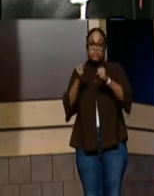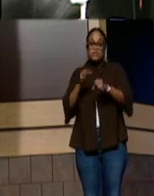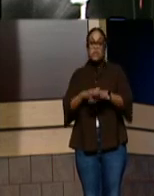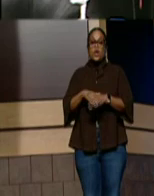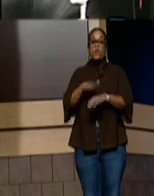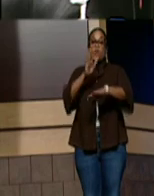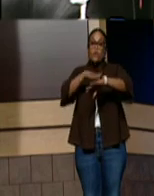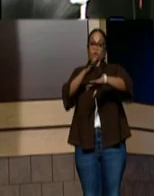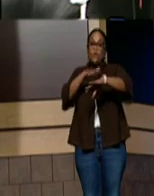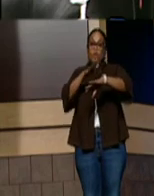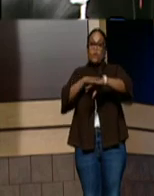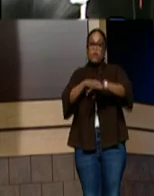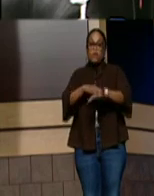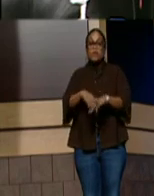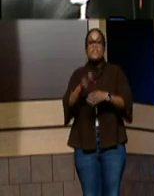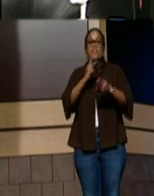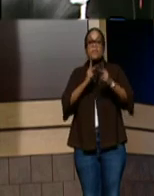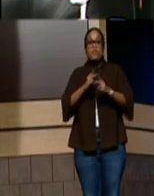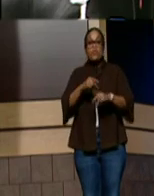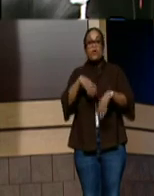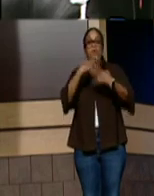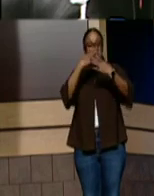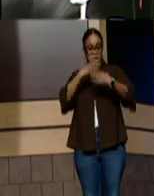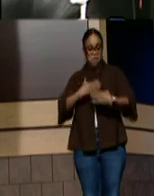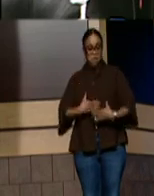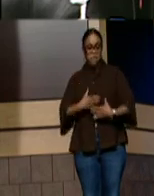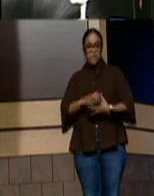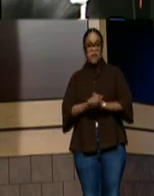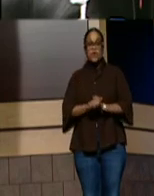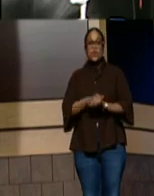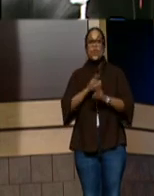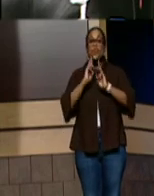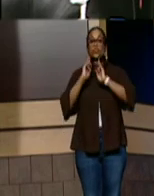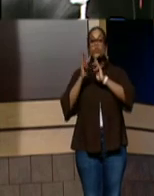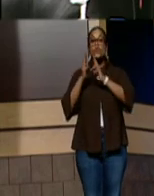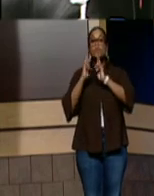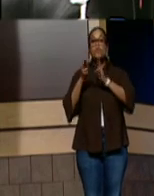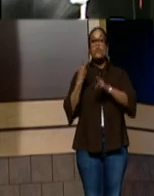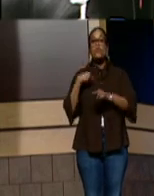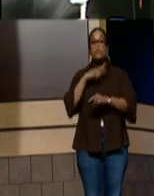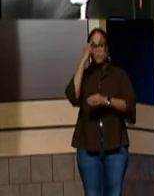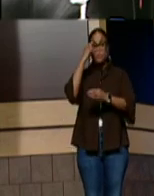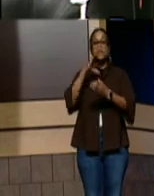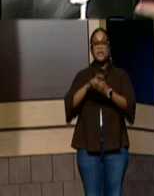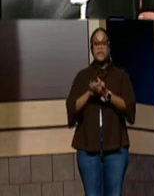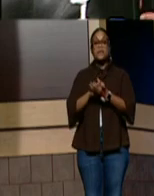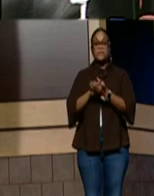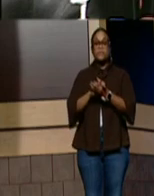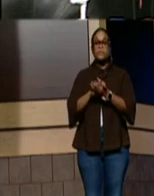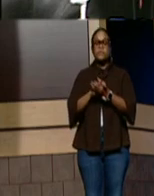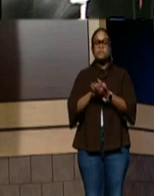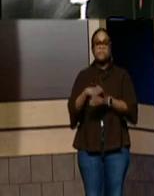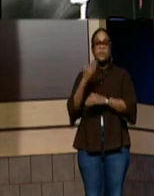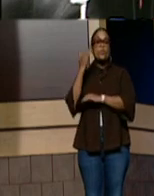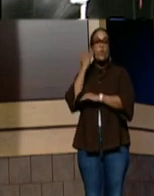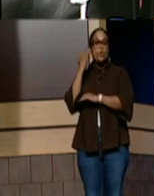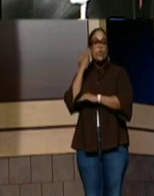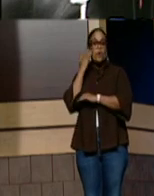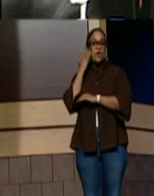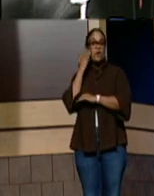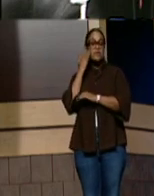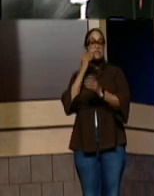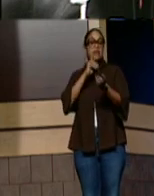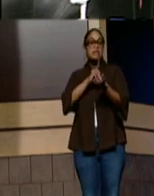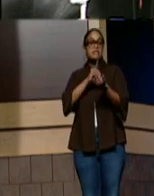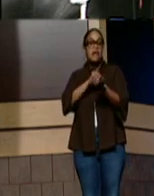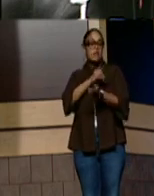famine. Yeah. Now, whose report are we going to believe? Mm. The awareness that Dr. Horace Smith gave